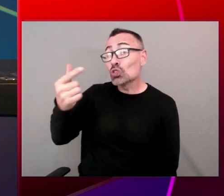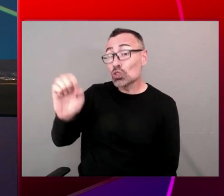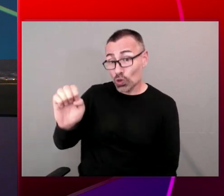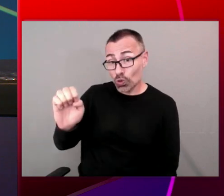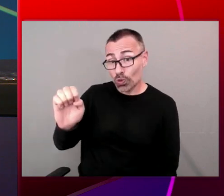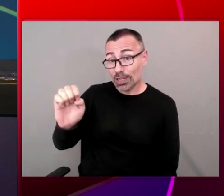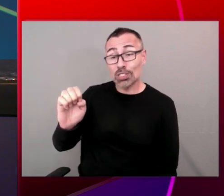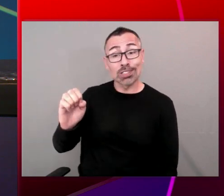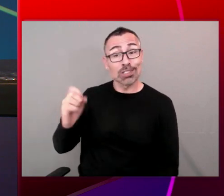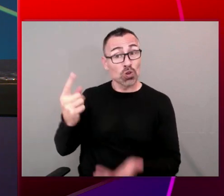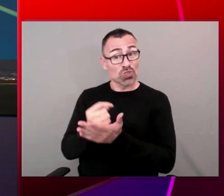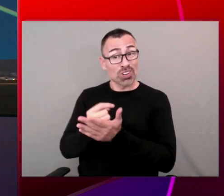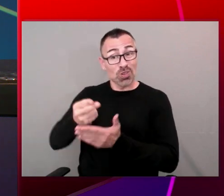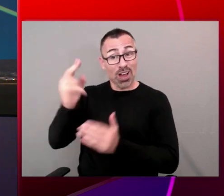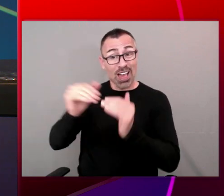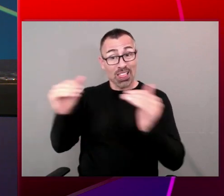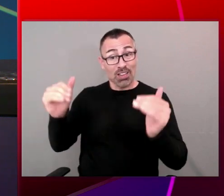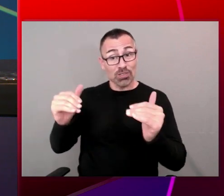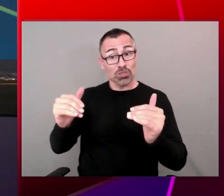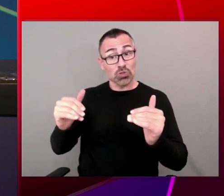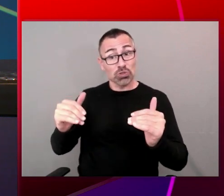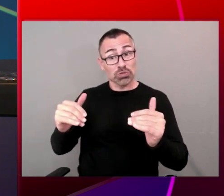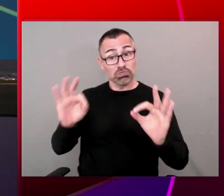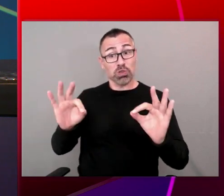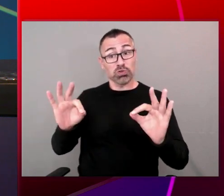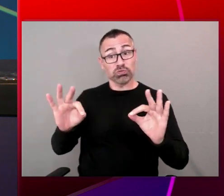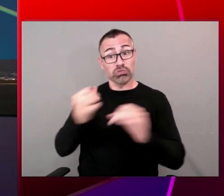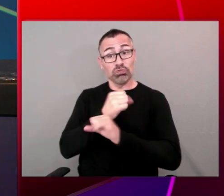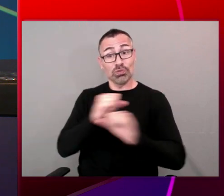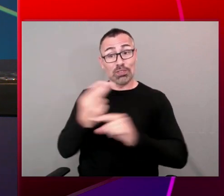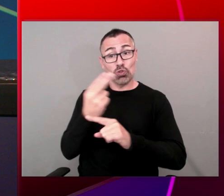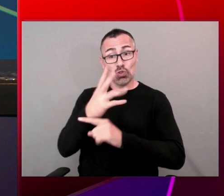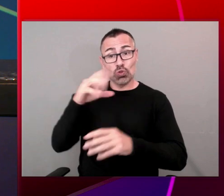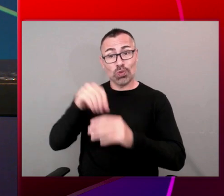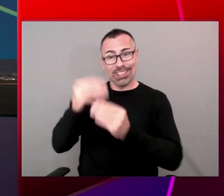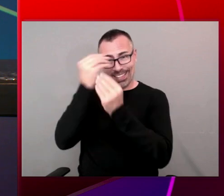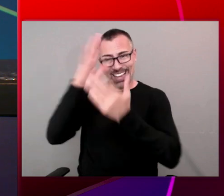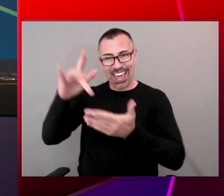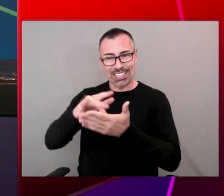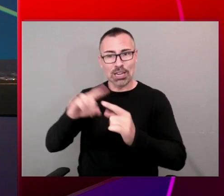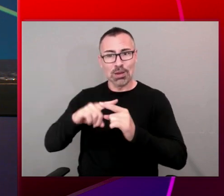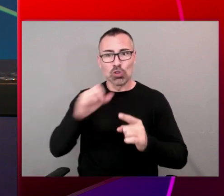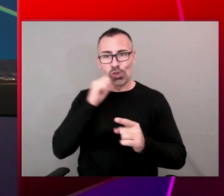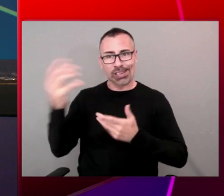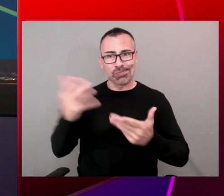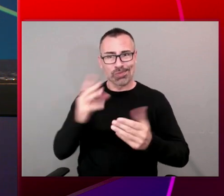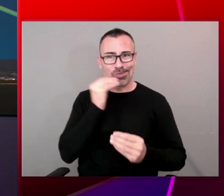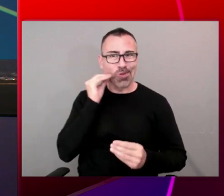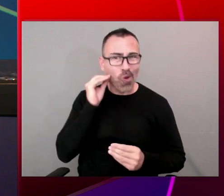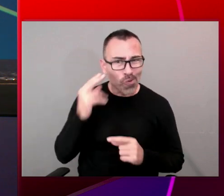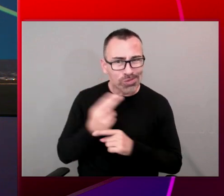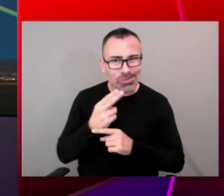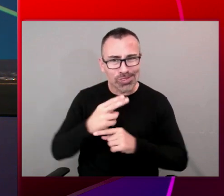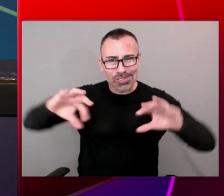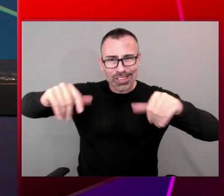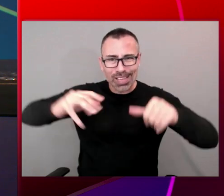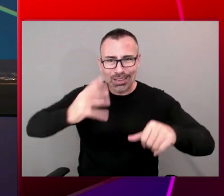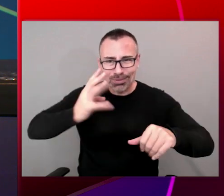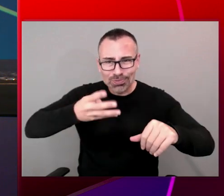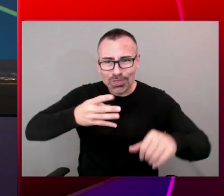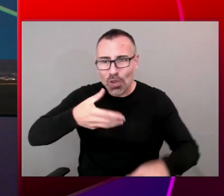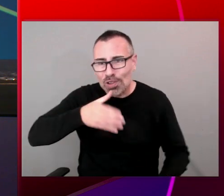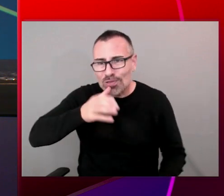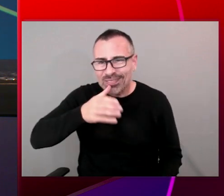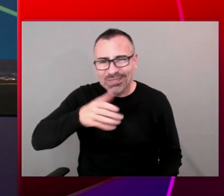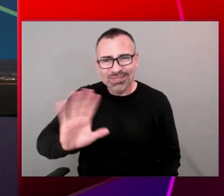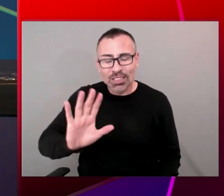center, but it's not something that you're going to bring into your home and put in your tap, right? So if we use recycled water, that means we use